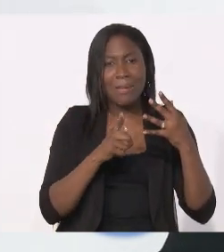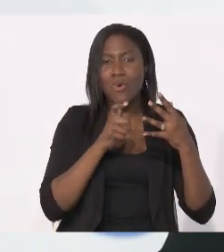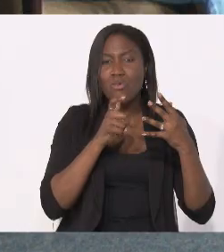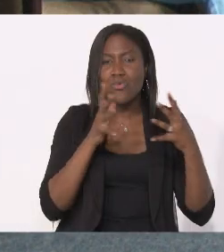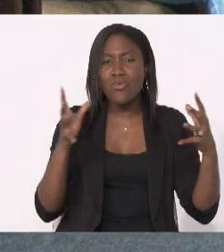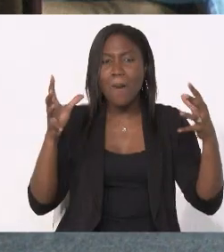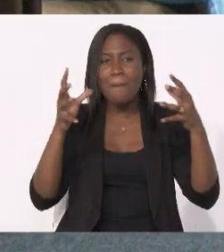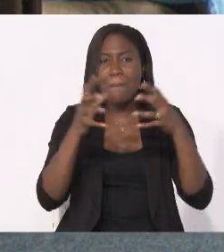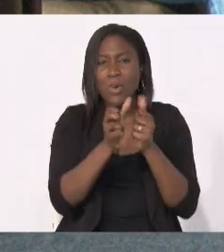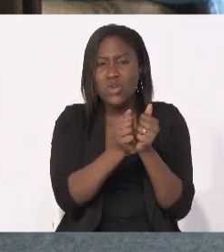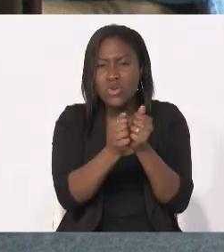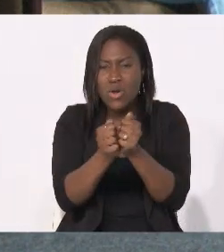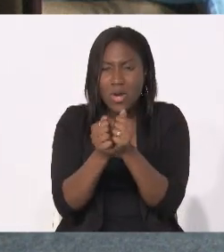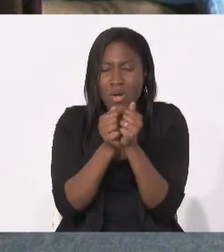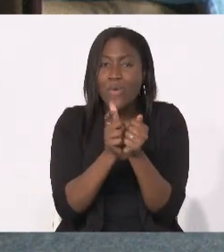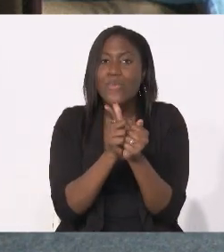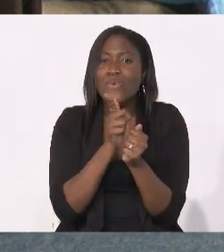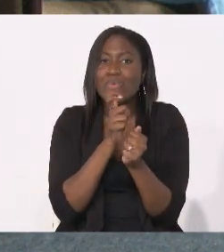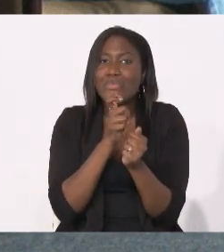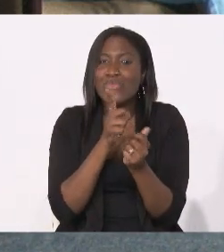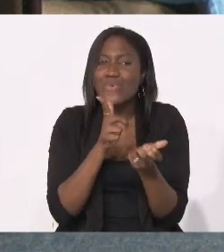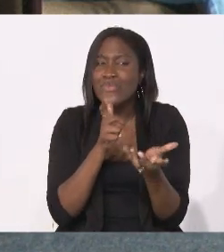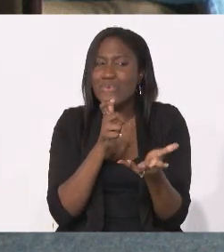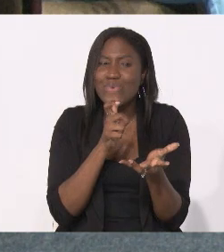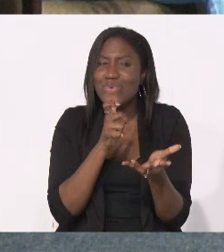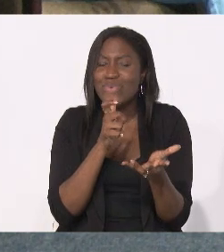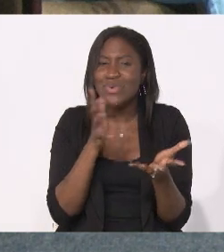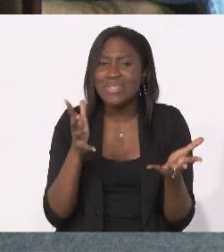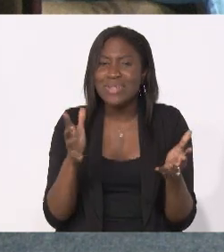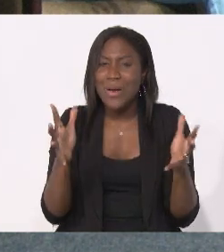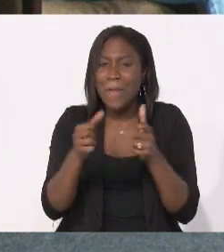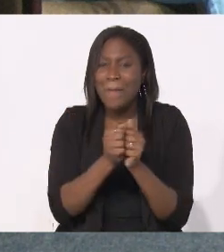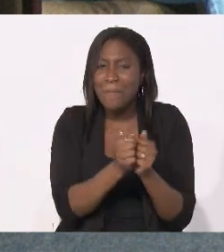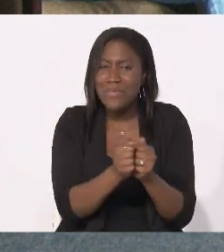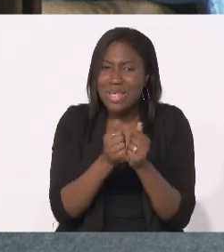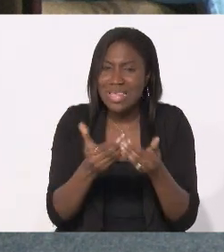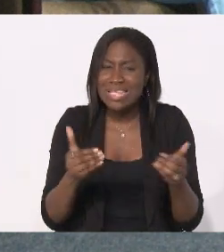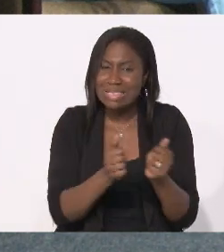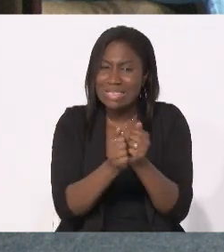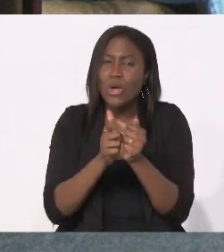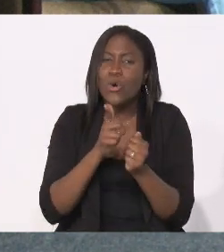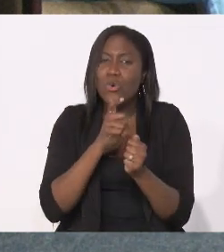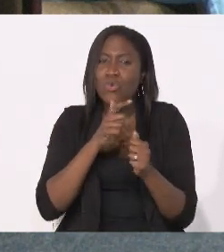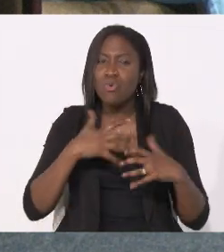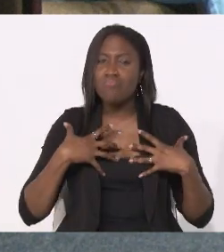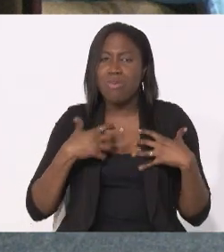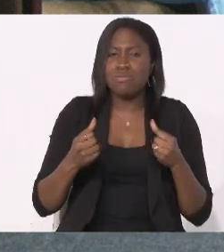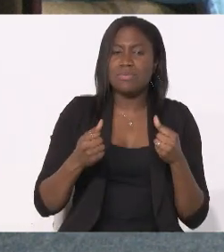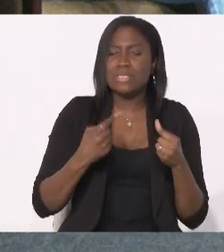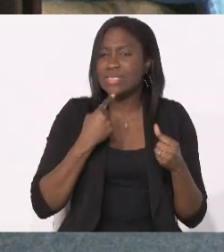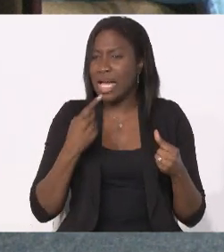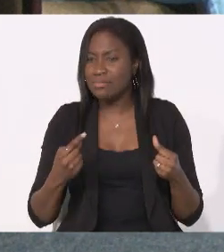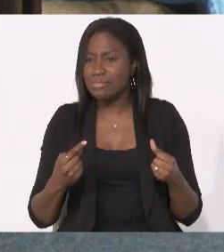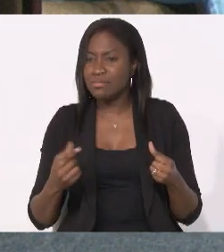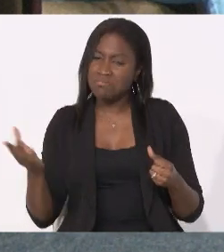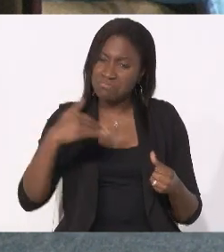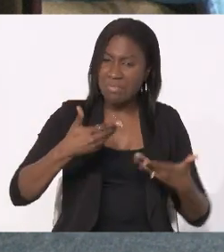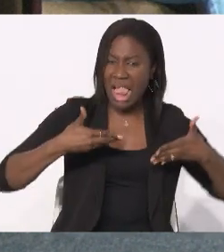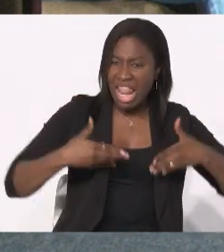it. A lot. You know, and the public sector has certain structures in place to facilitate